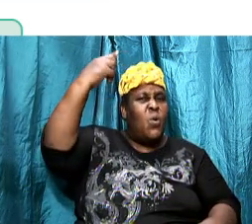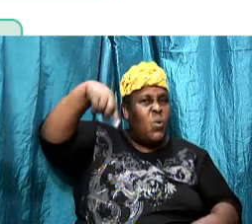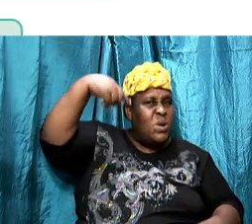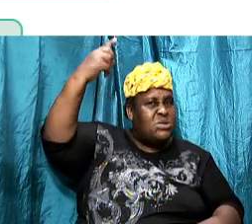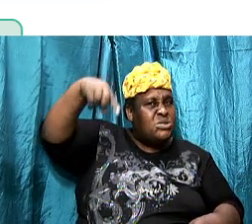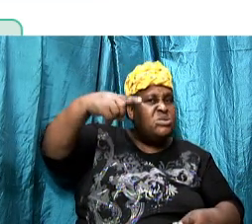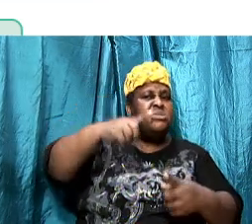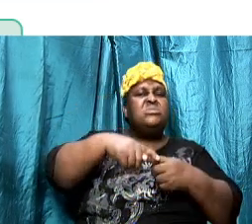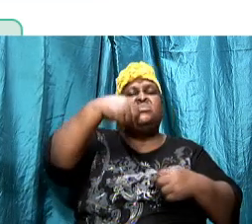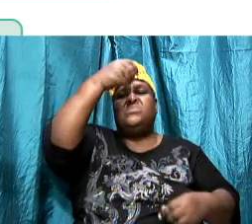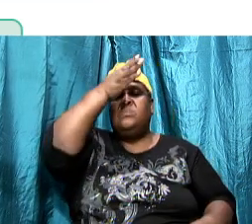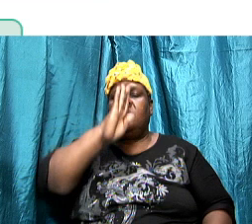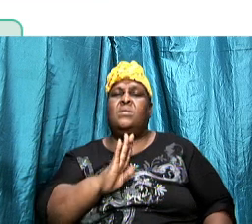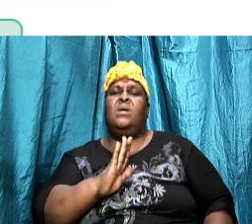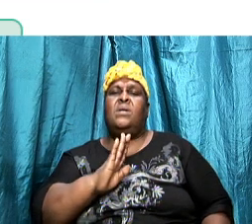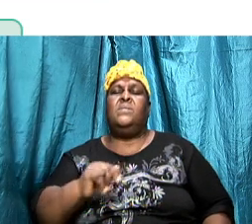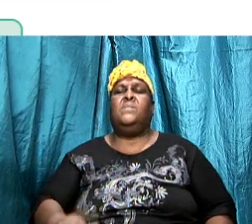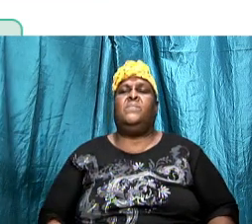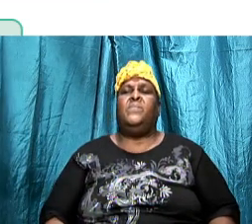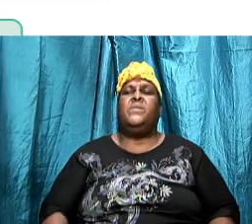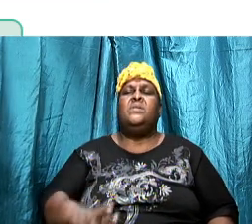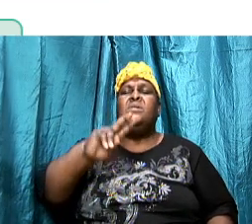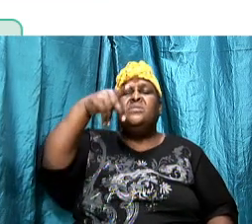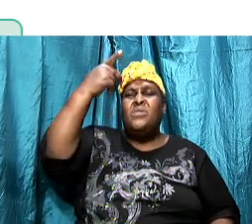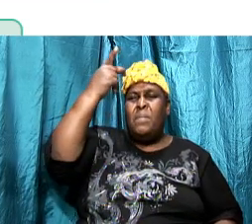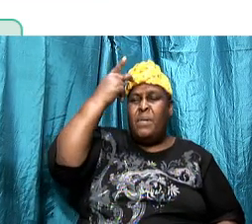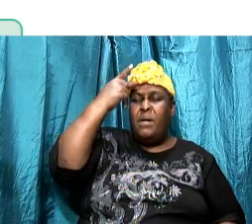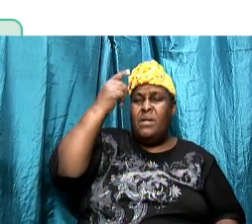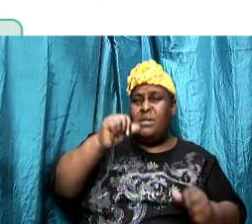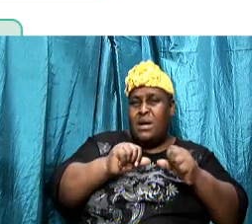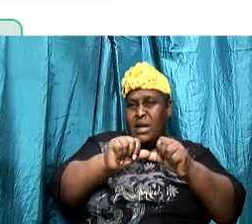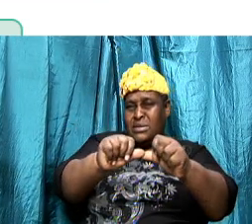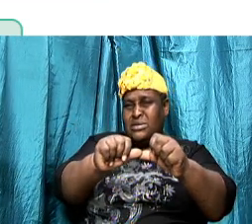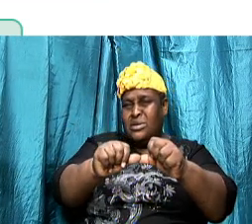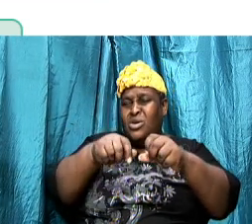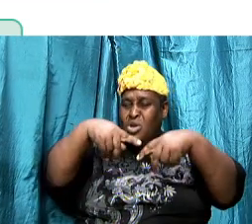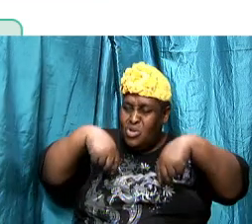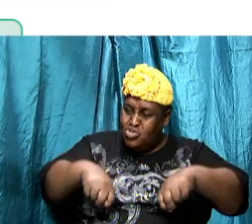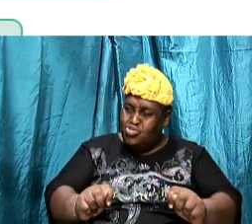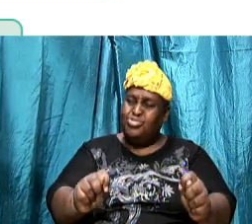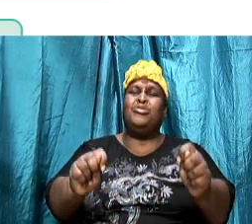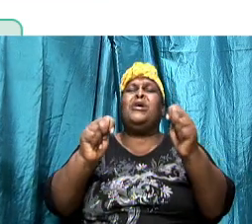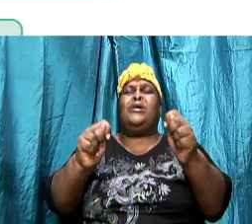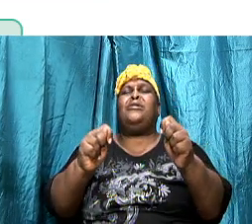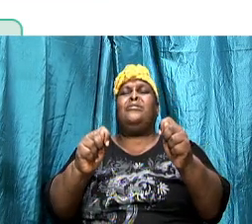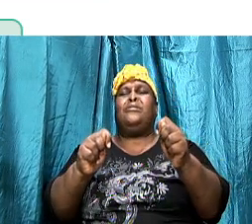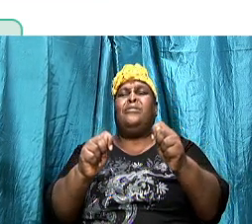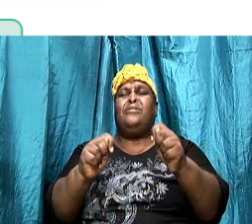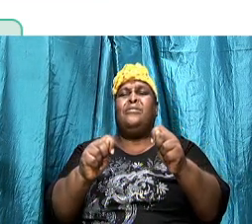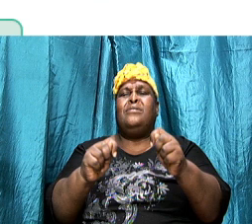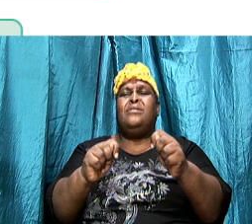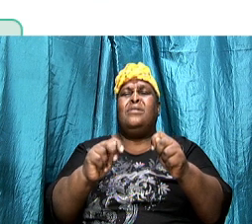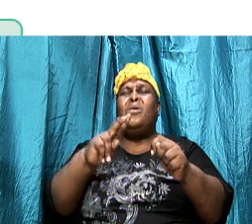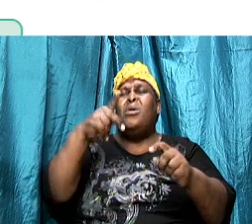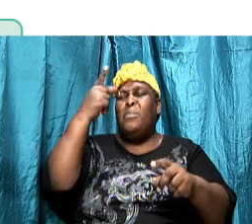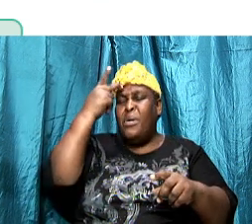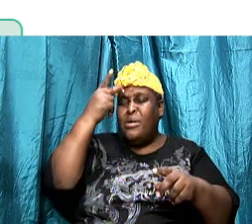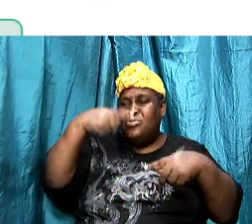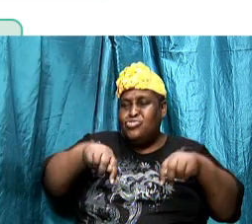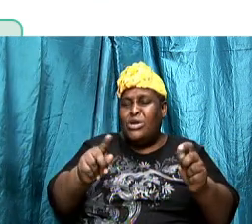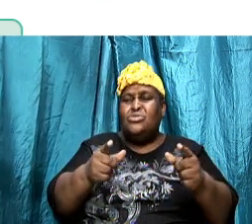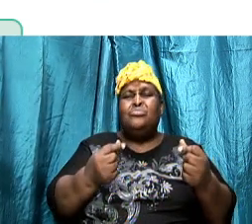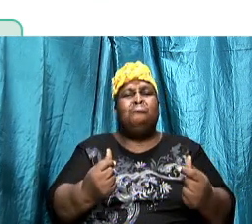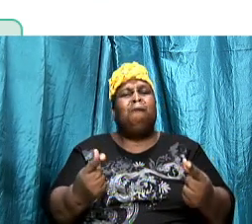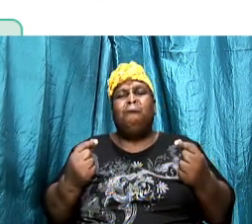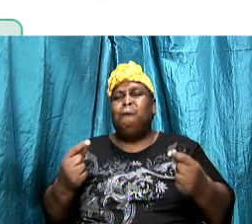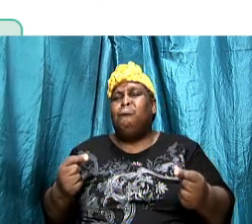God. Amen. So Paul went on in trying to, and what Paul was trying to do here, he was